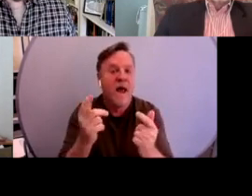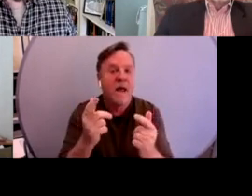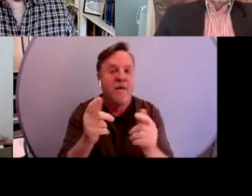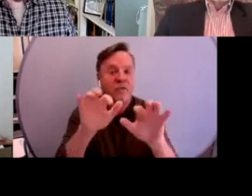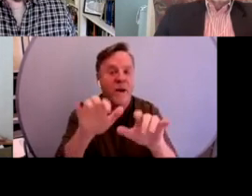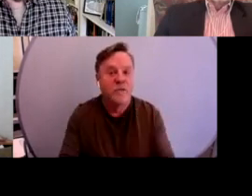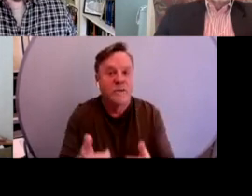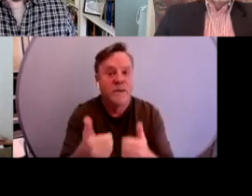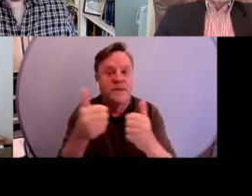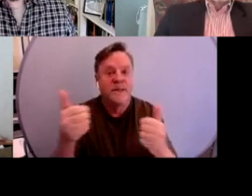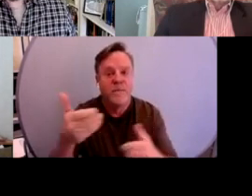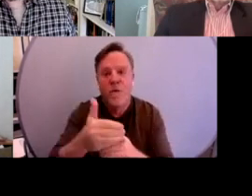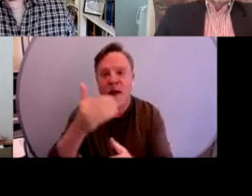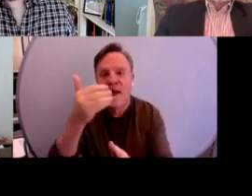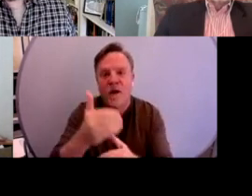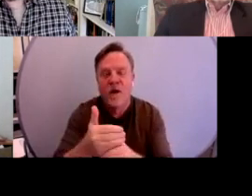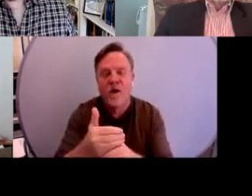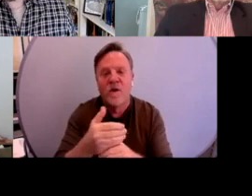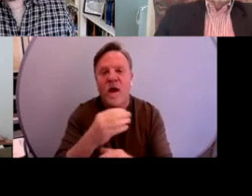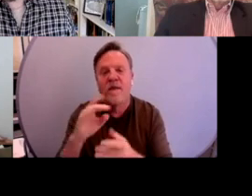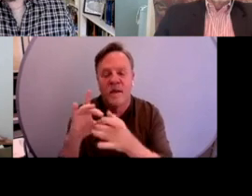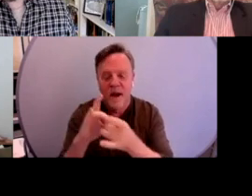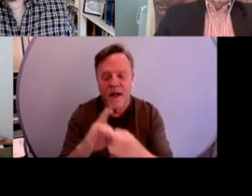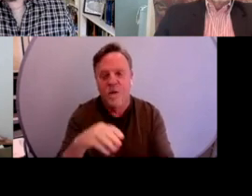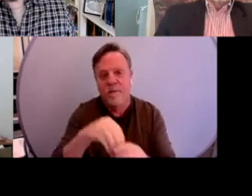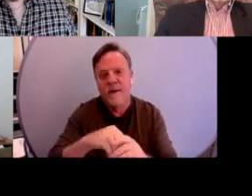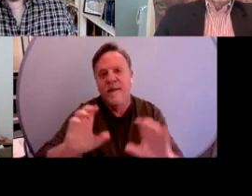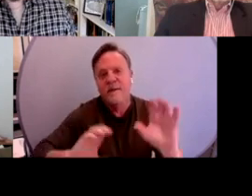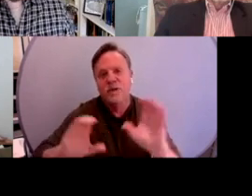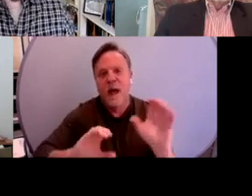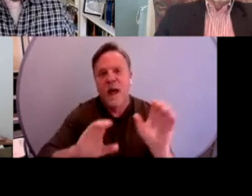window, and the link will be in the chat box.